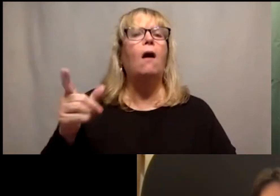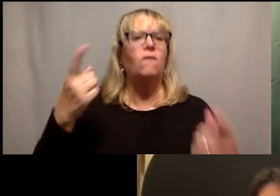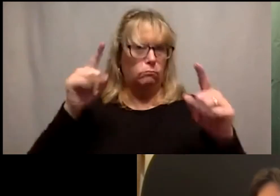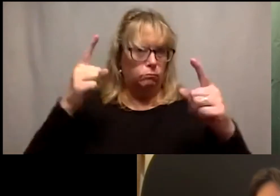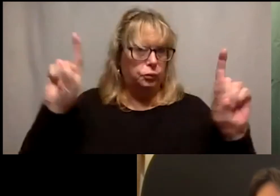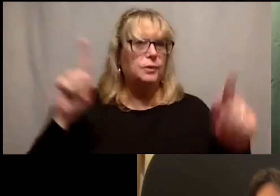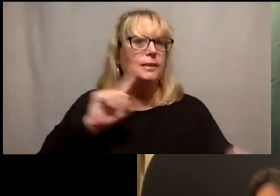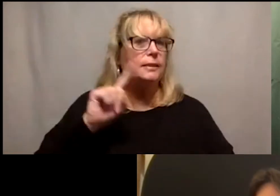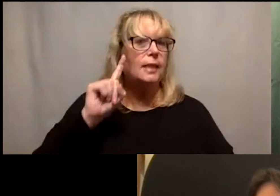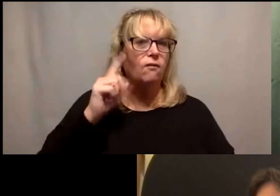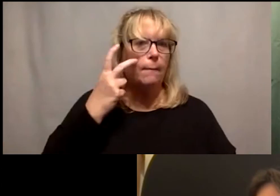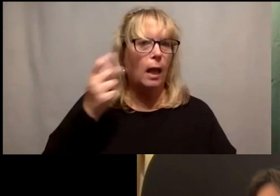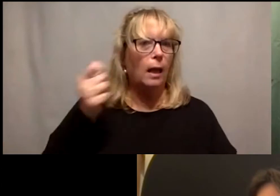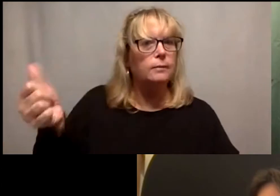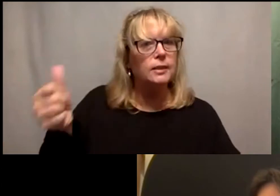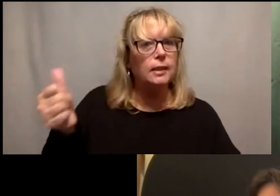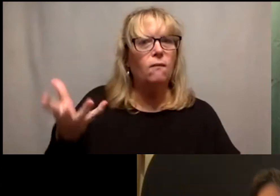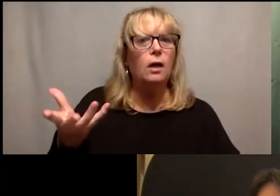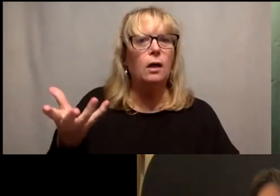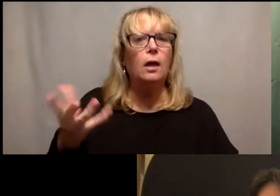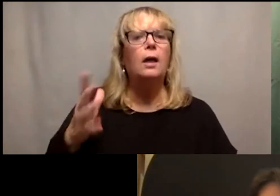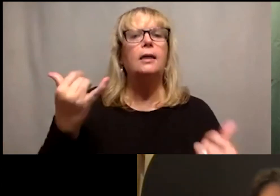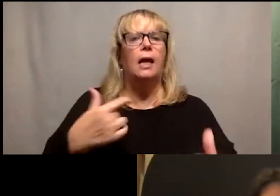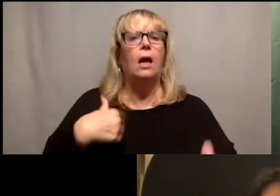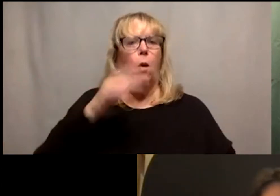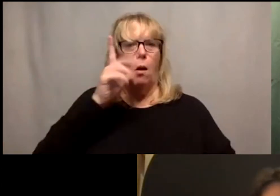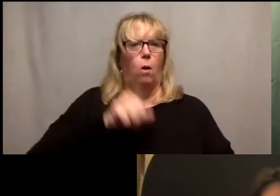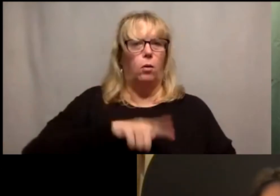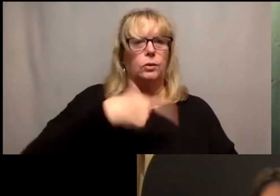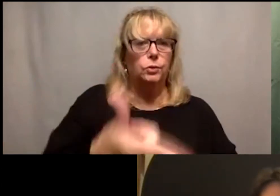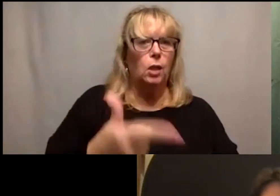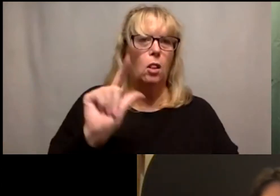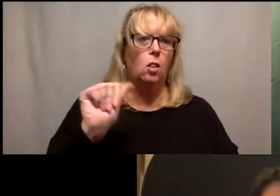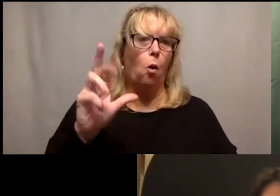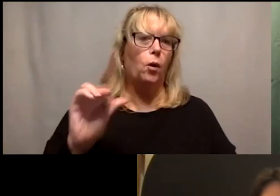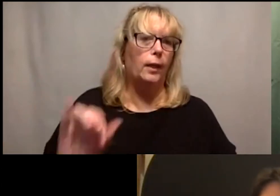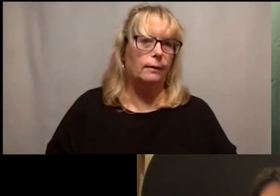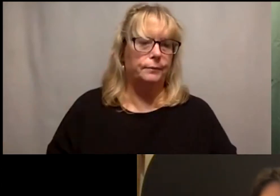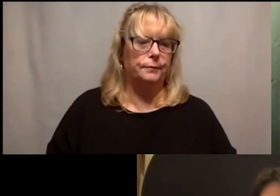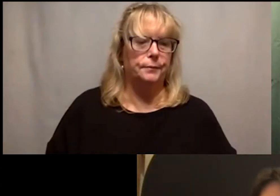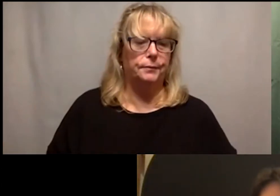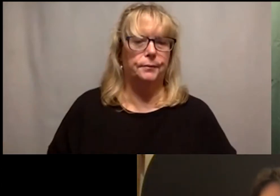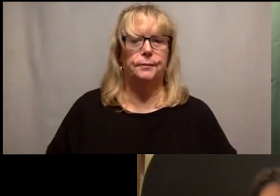deafblind individual. I'm going to turn it over to Lori now.